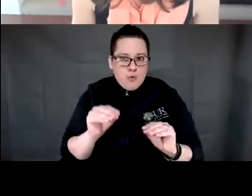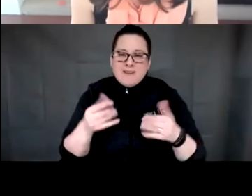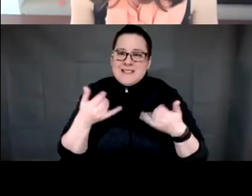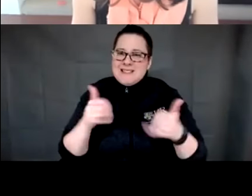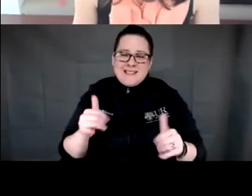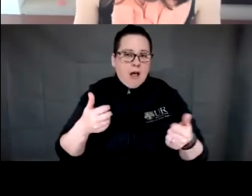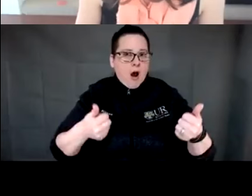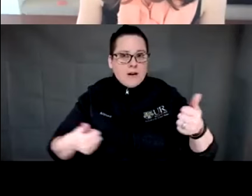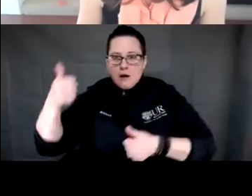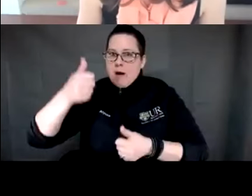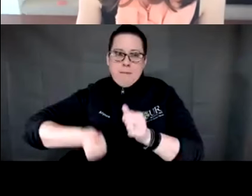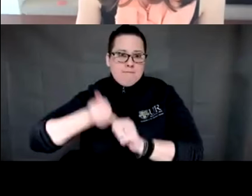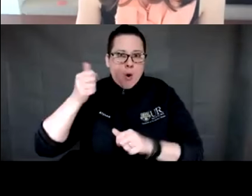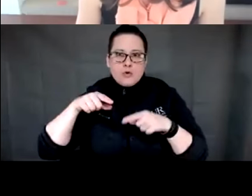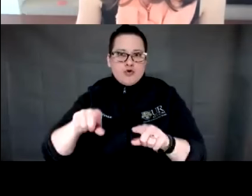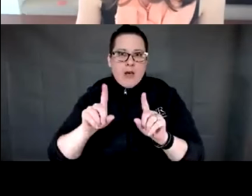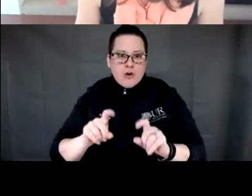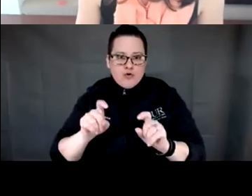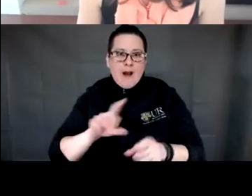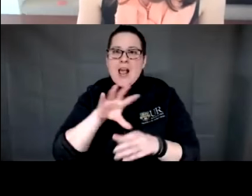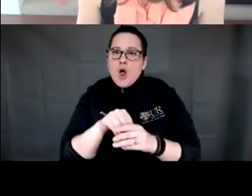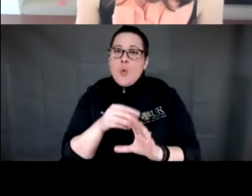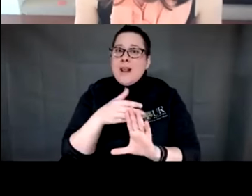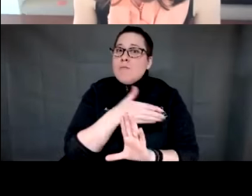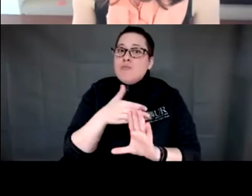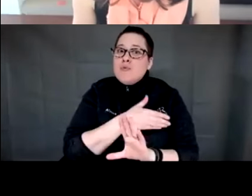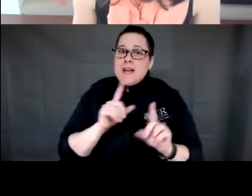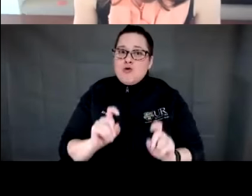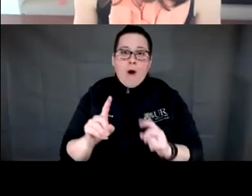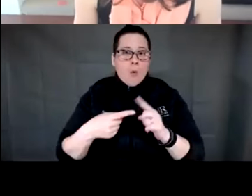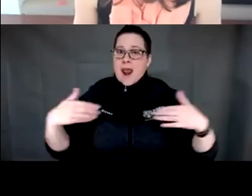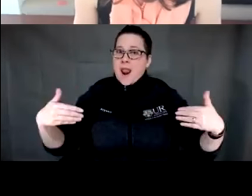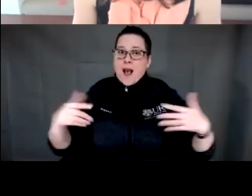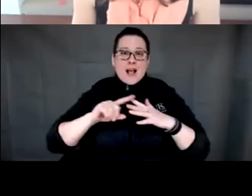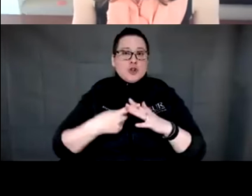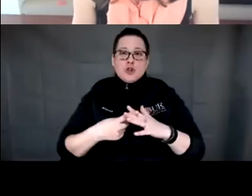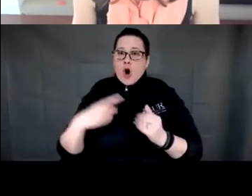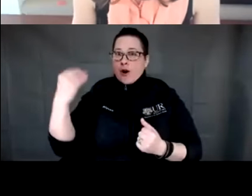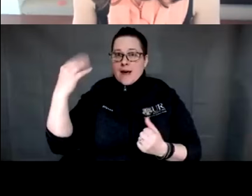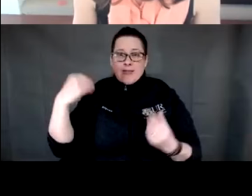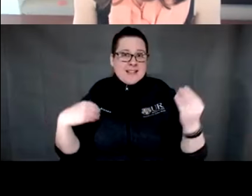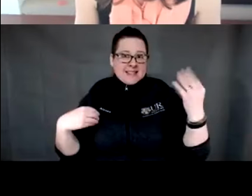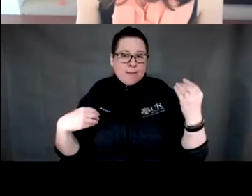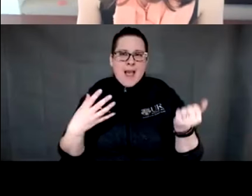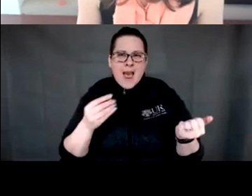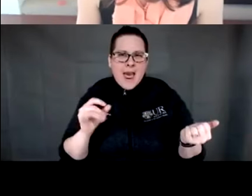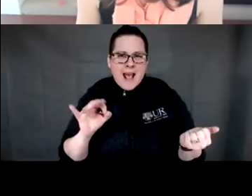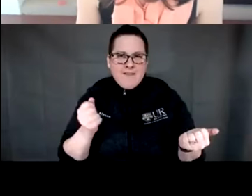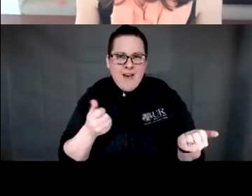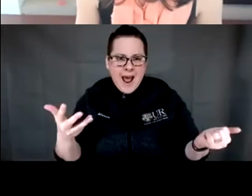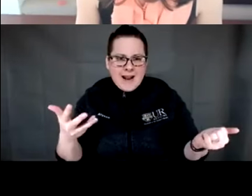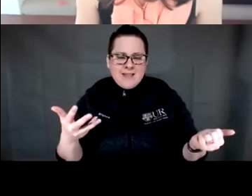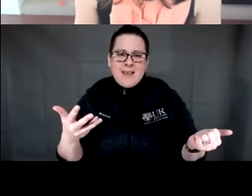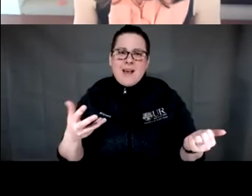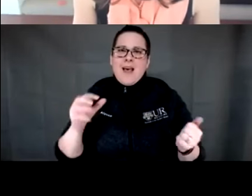throughout the entire trial, including the pre-trial interval when the stimuli have not even started yet. And if anything, the contribution of this